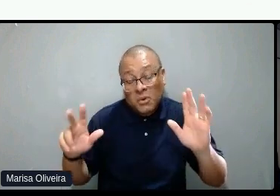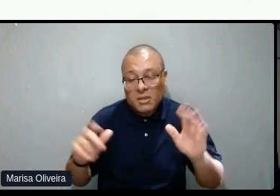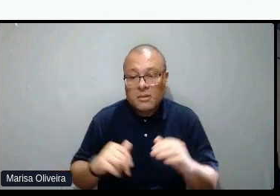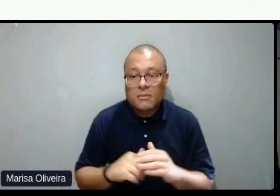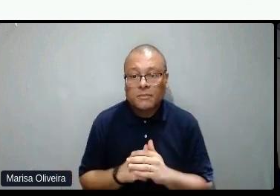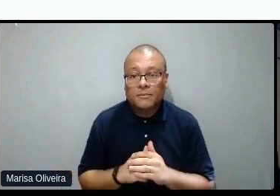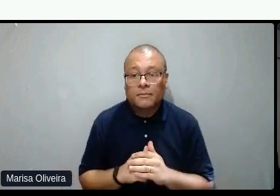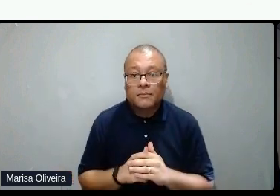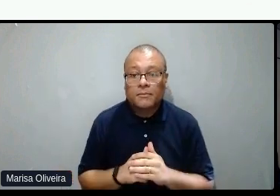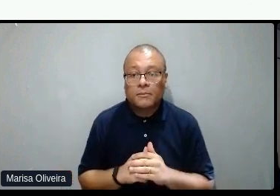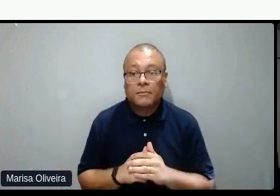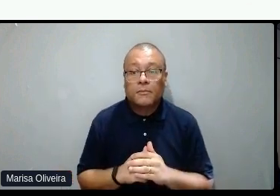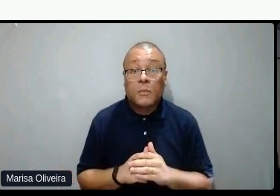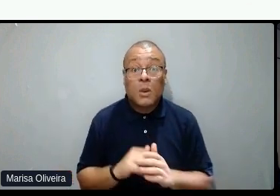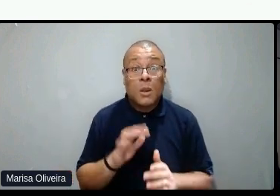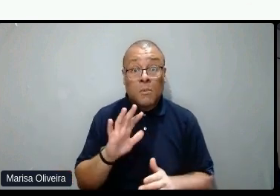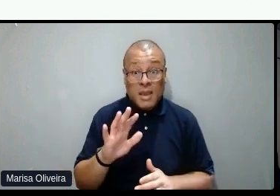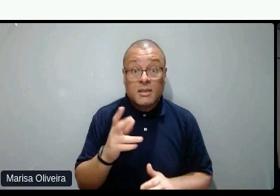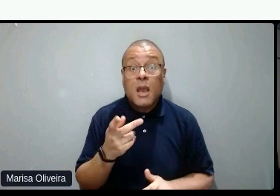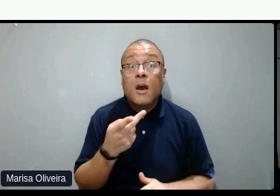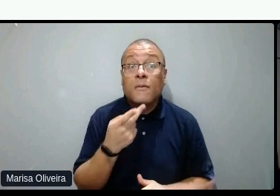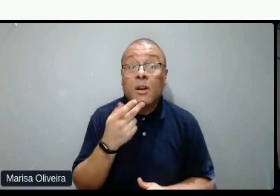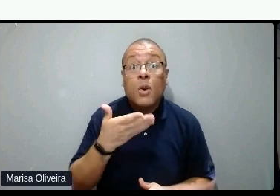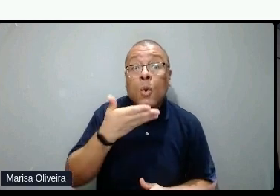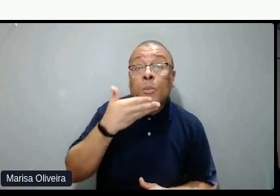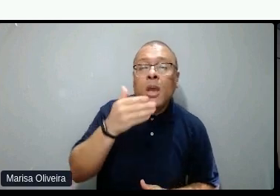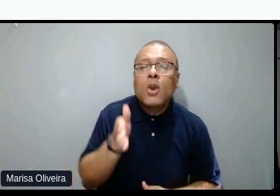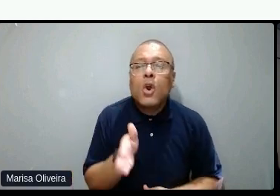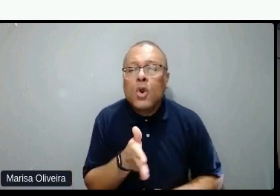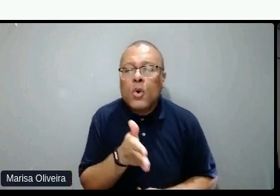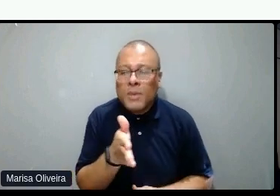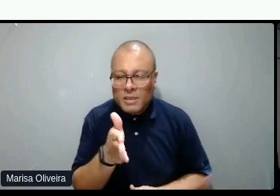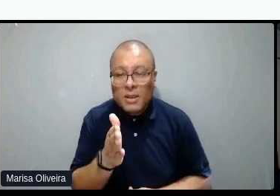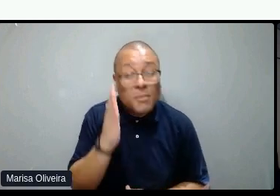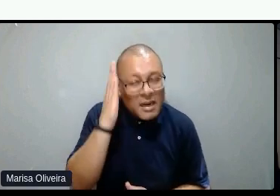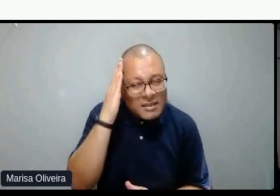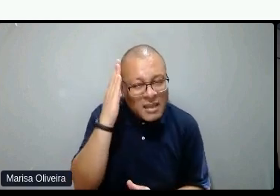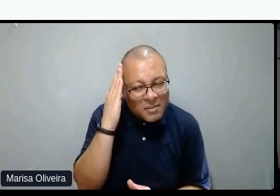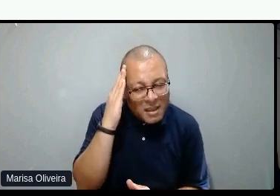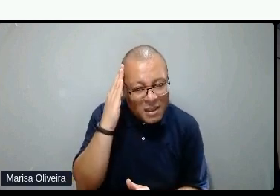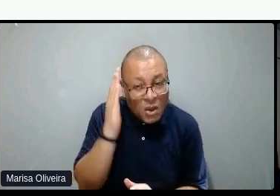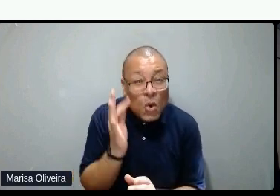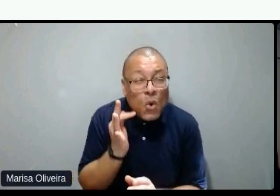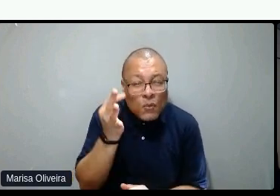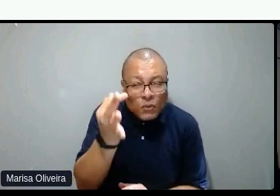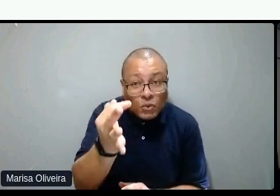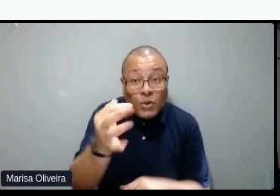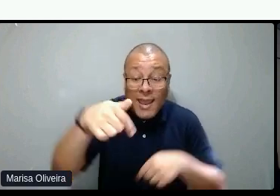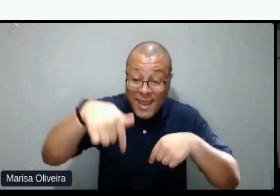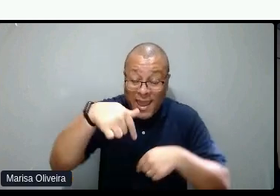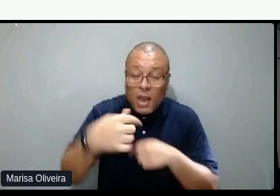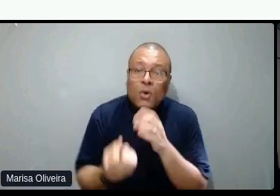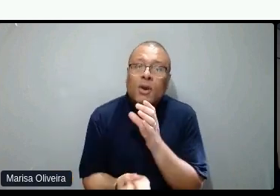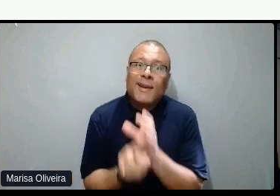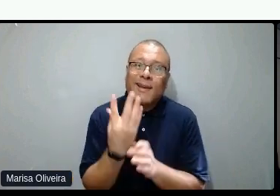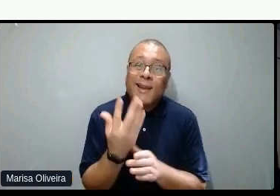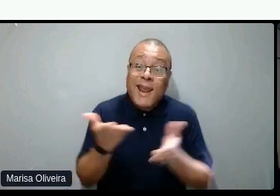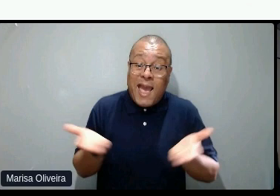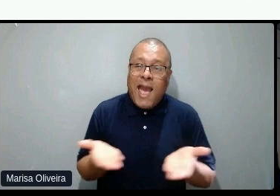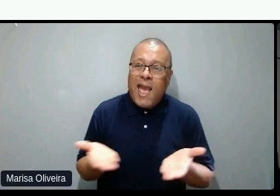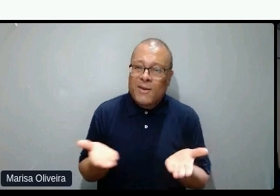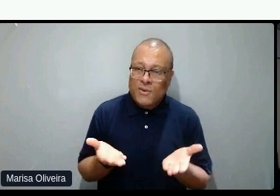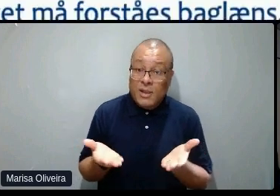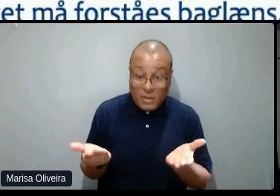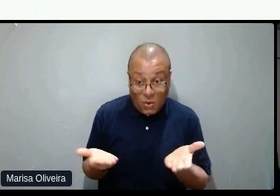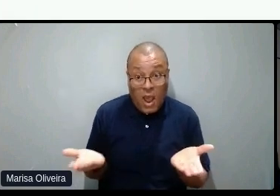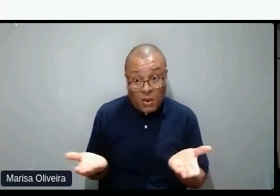internet. But he talks about the best way to predict the future is to create it. So we need to create the future that